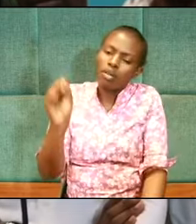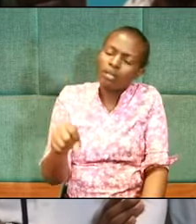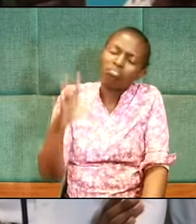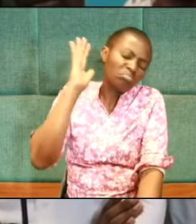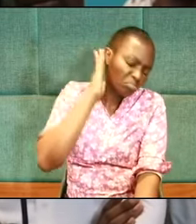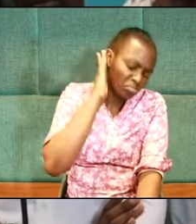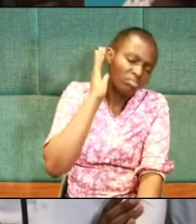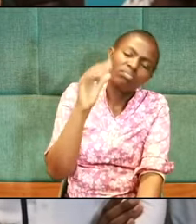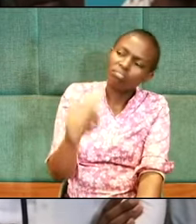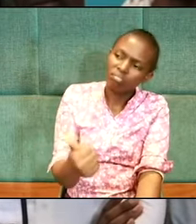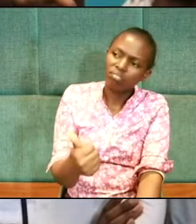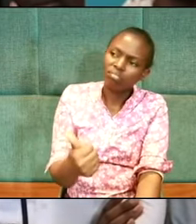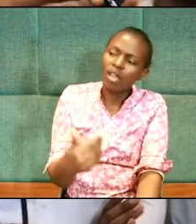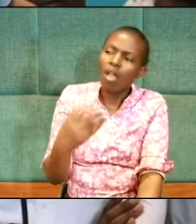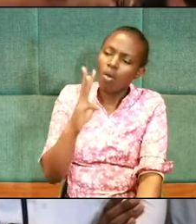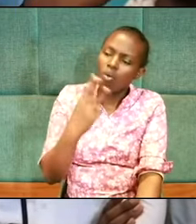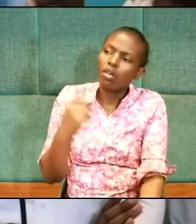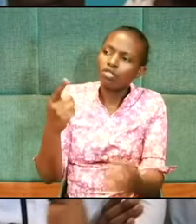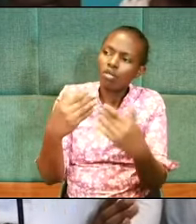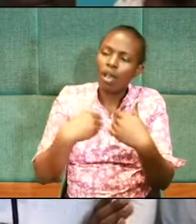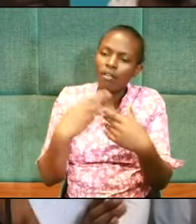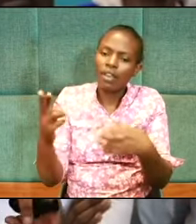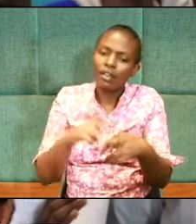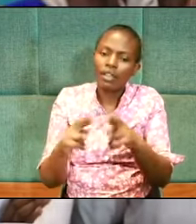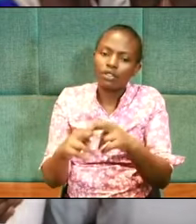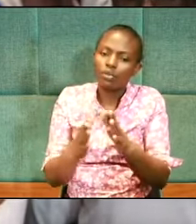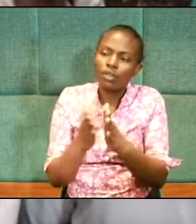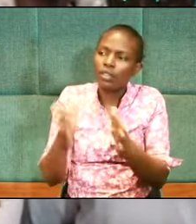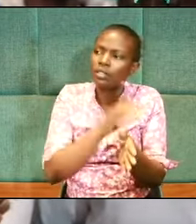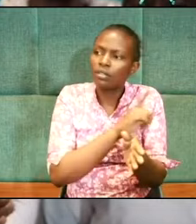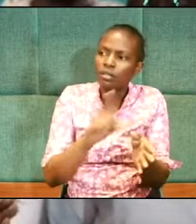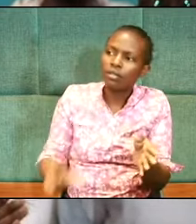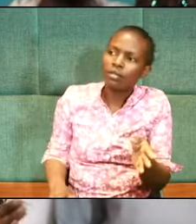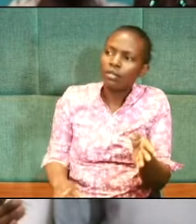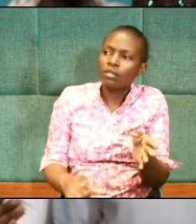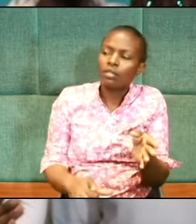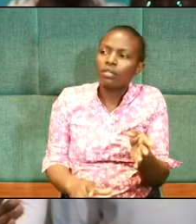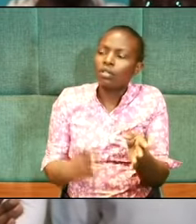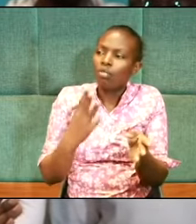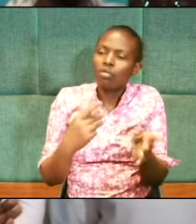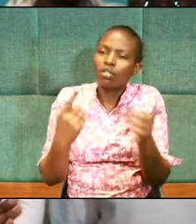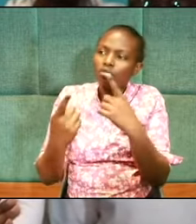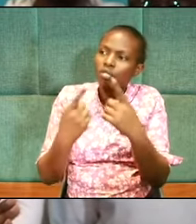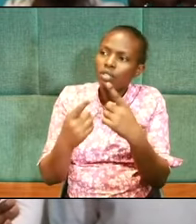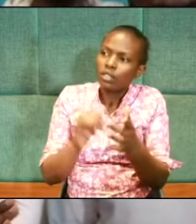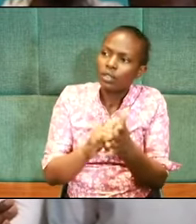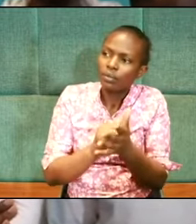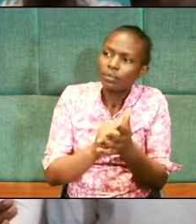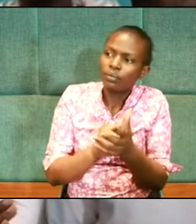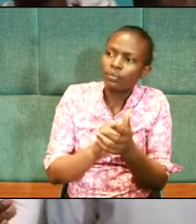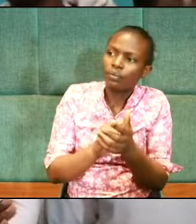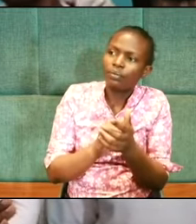know I want to have a relationship with this God. You want to sing the refrain again? No, the first